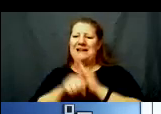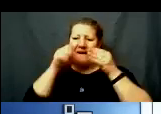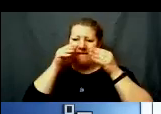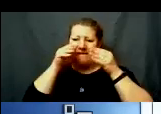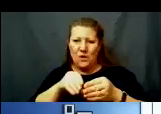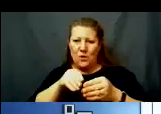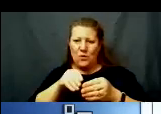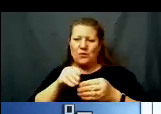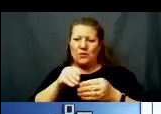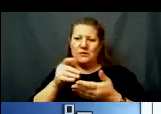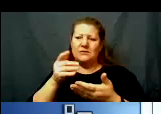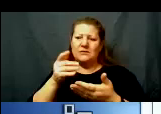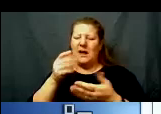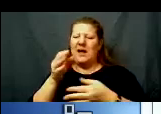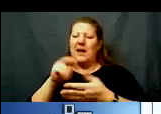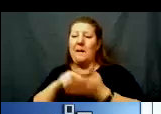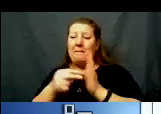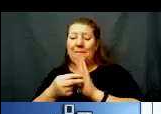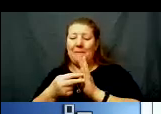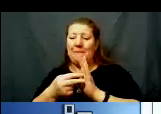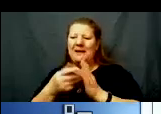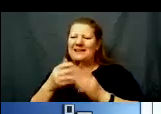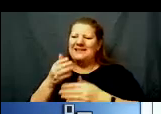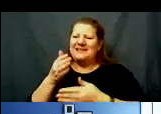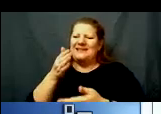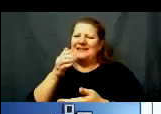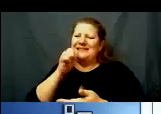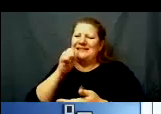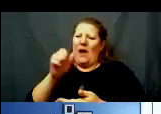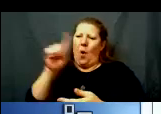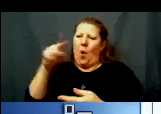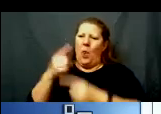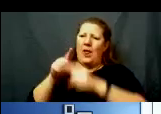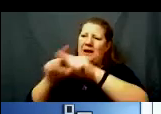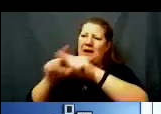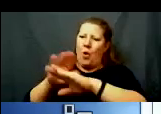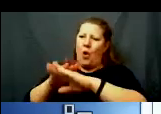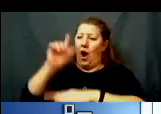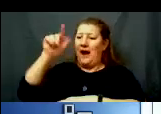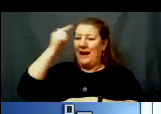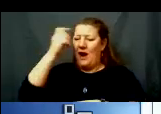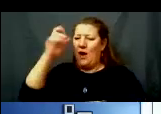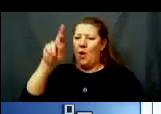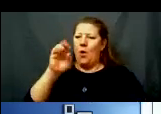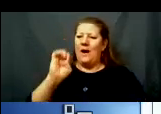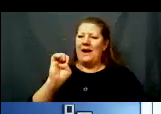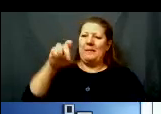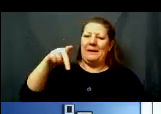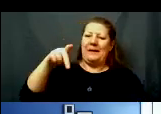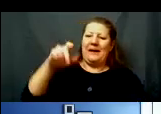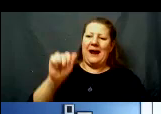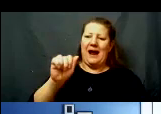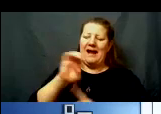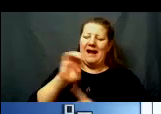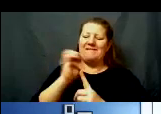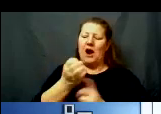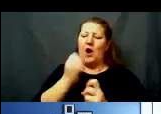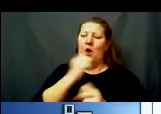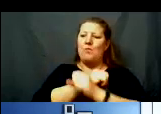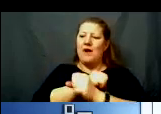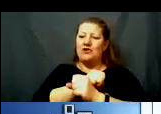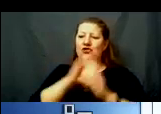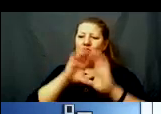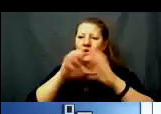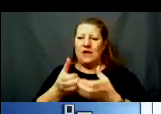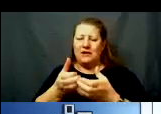again, let's not just rely on the government or the US Environmental Protection Agency to solve all of our problems. We can think more creatively than